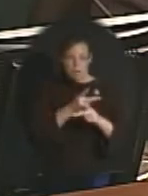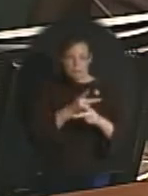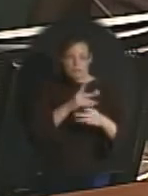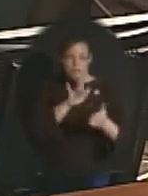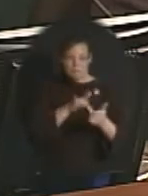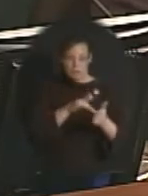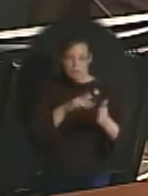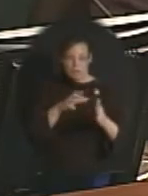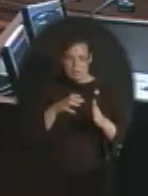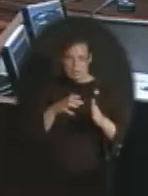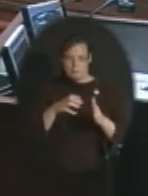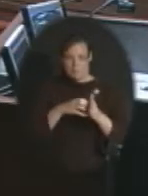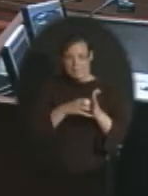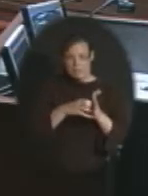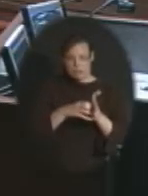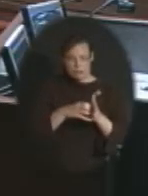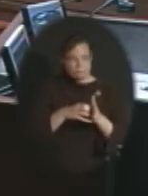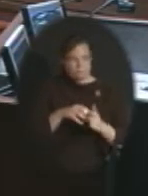addition.